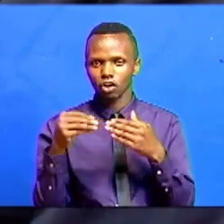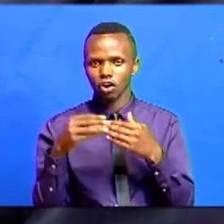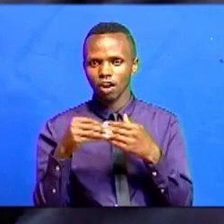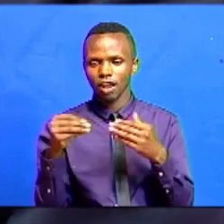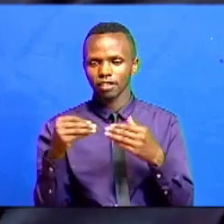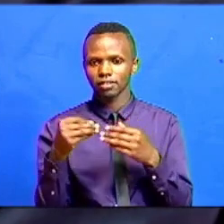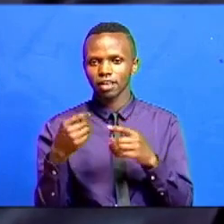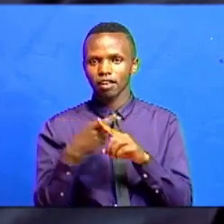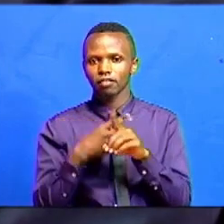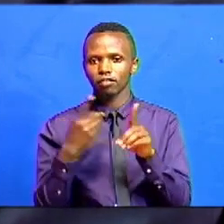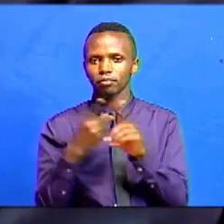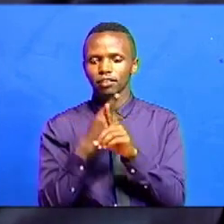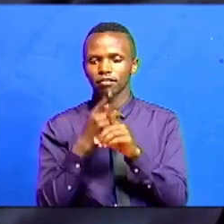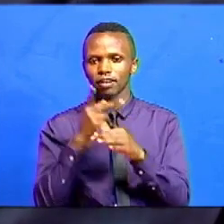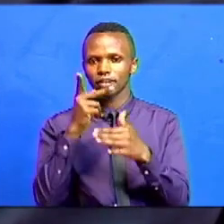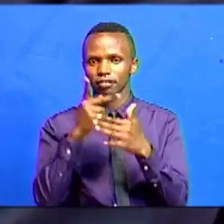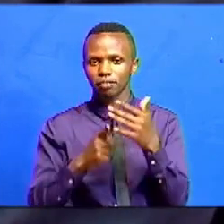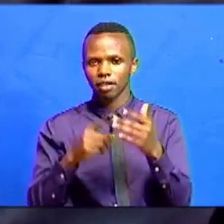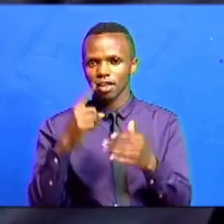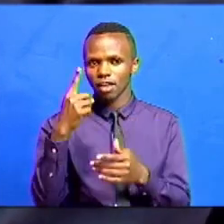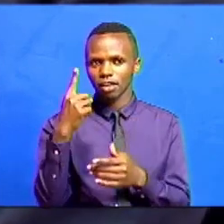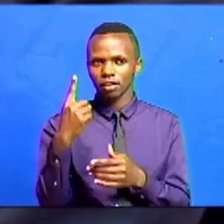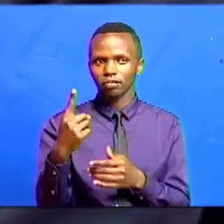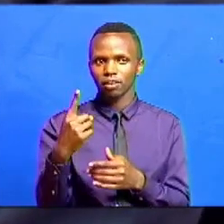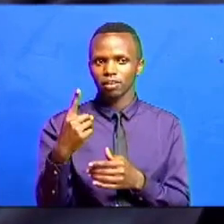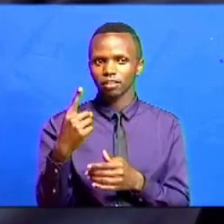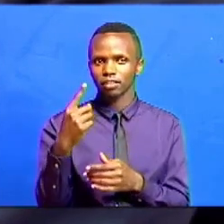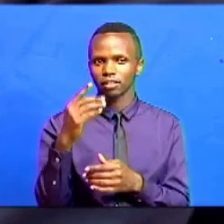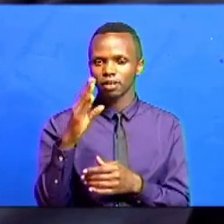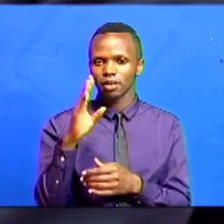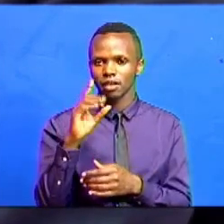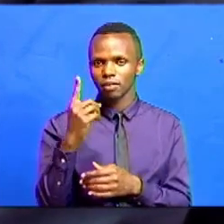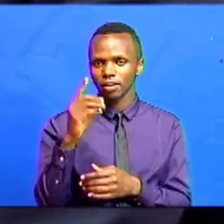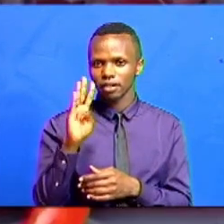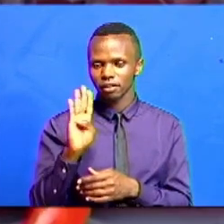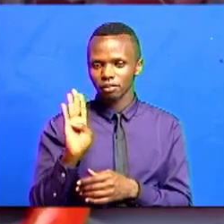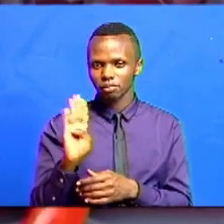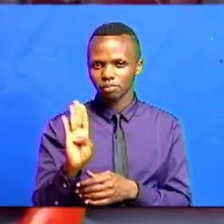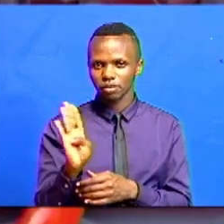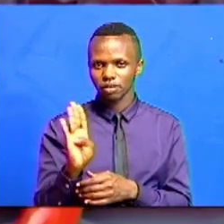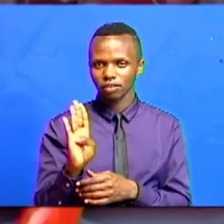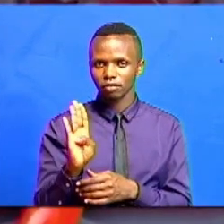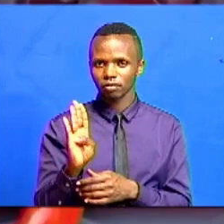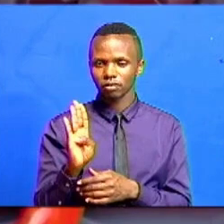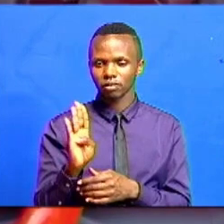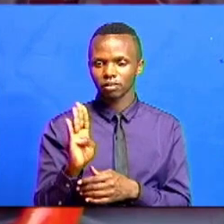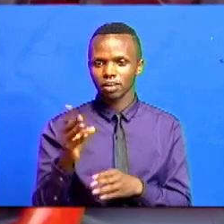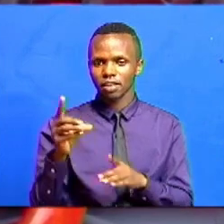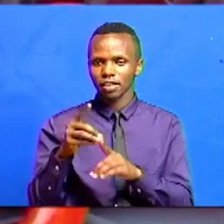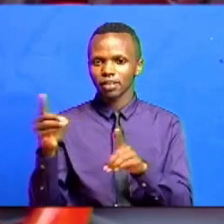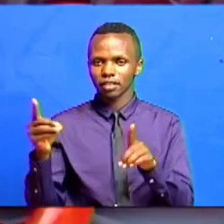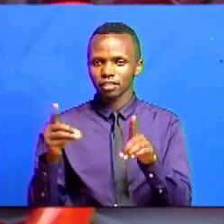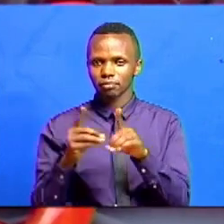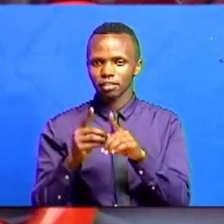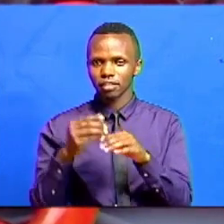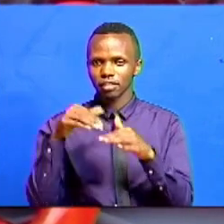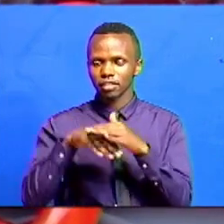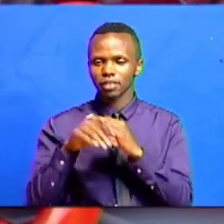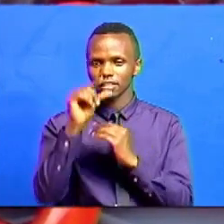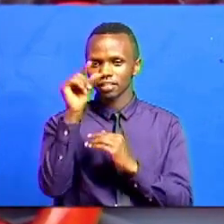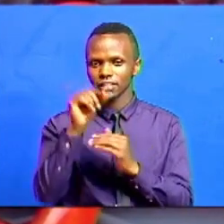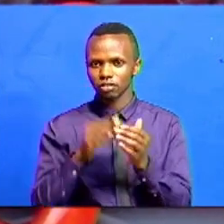the OEMs and $1.5 billion to aftermarket parts producers. Despite being a regional leader in